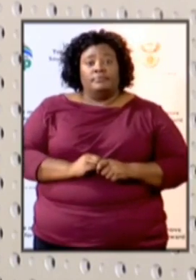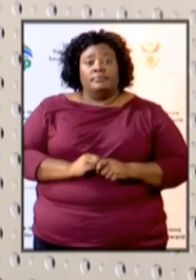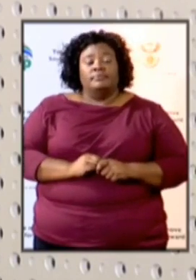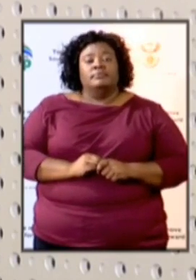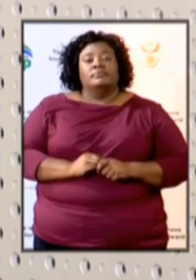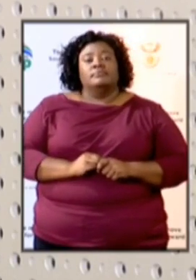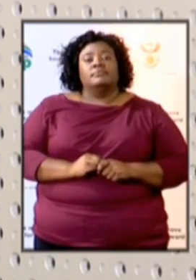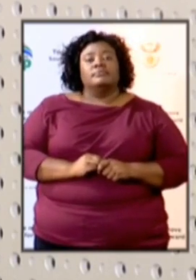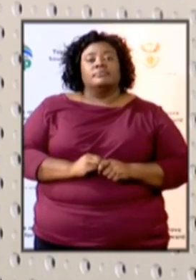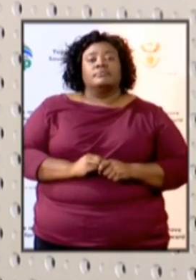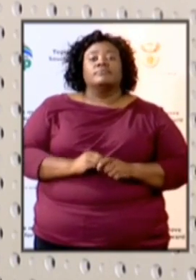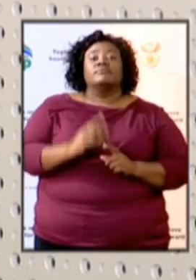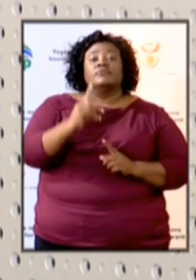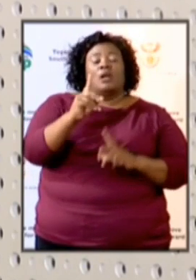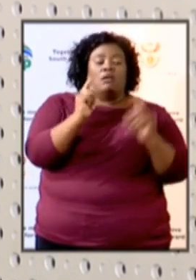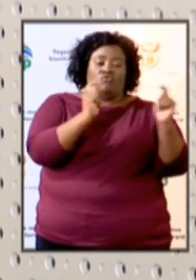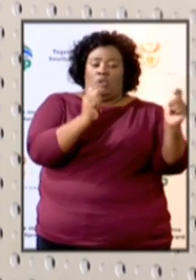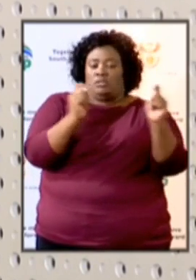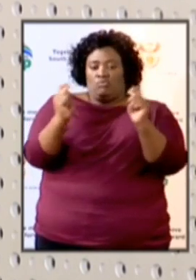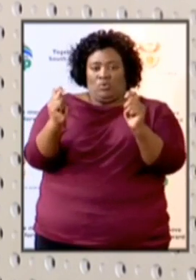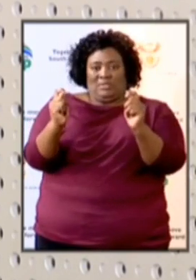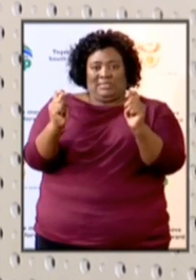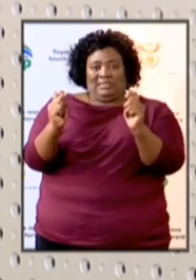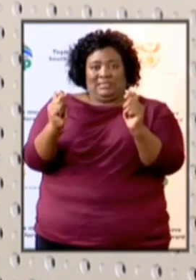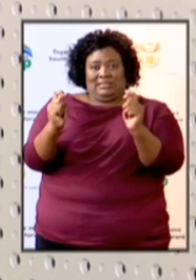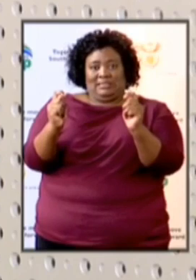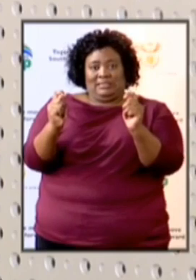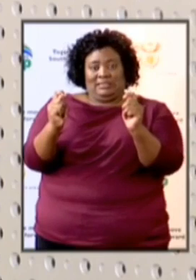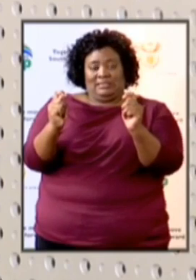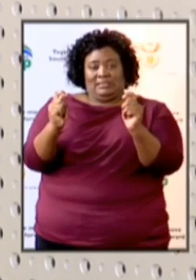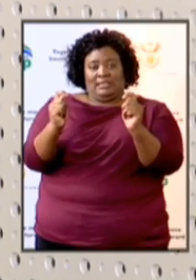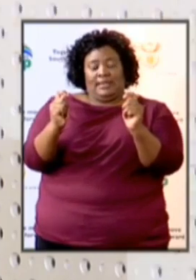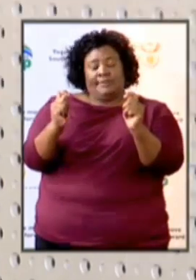And transport will also